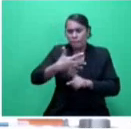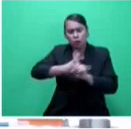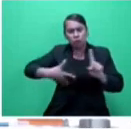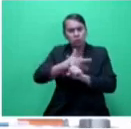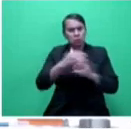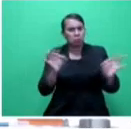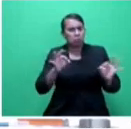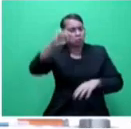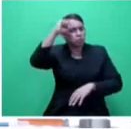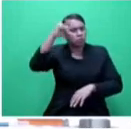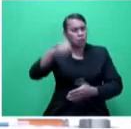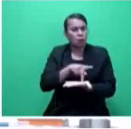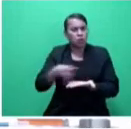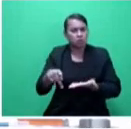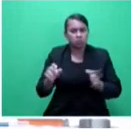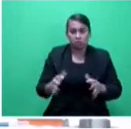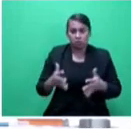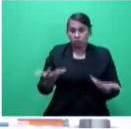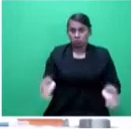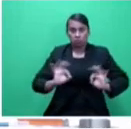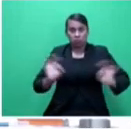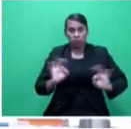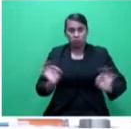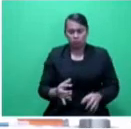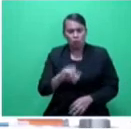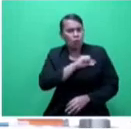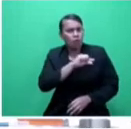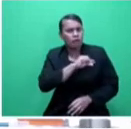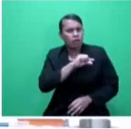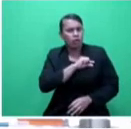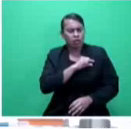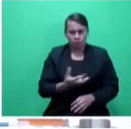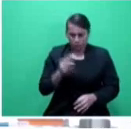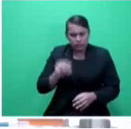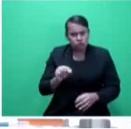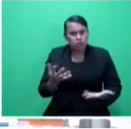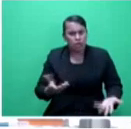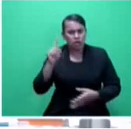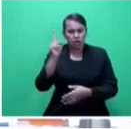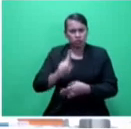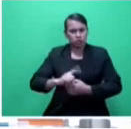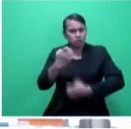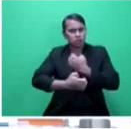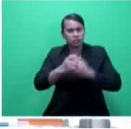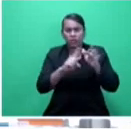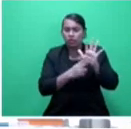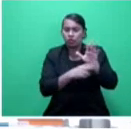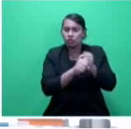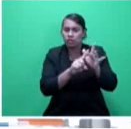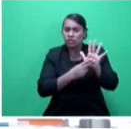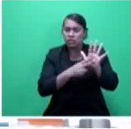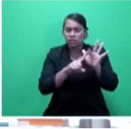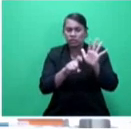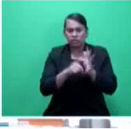positions that required them to have specific skill sets. Electrical engineers, people who are supposedly in charge of electrical works with WEF because they have a lot